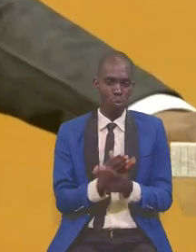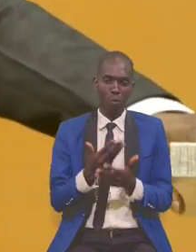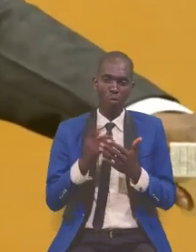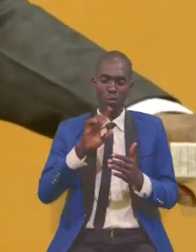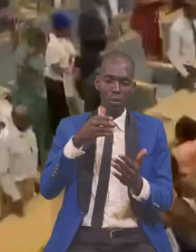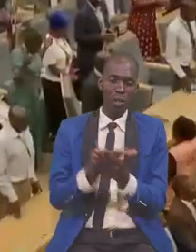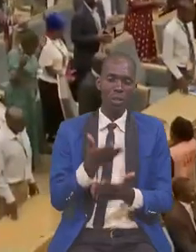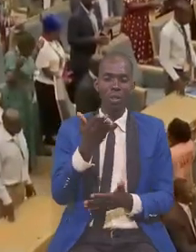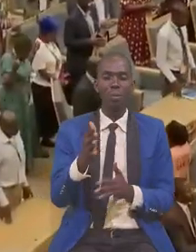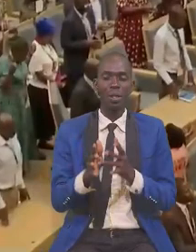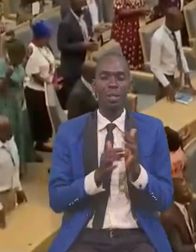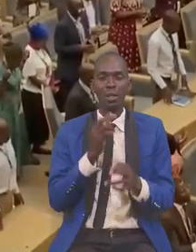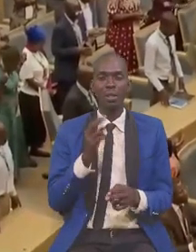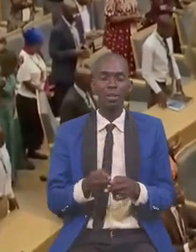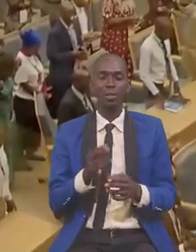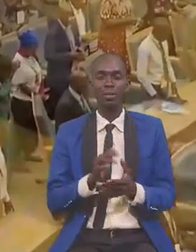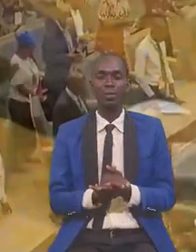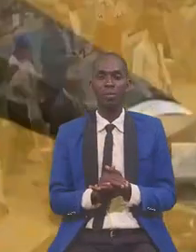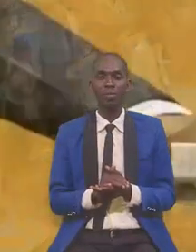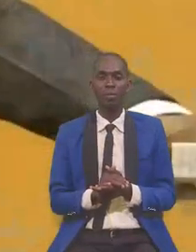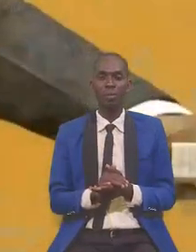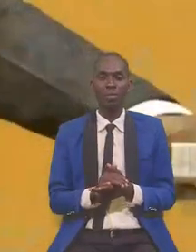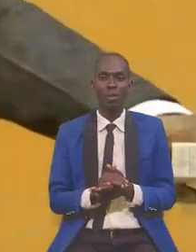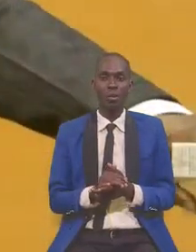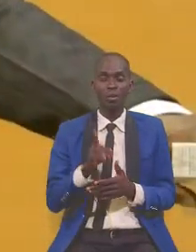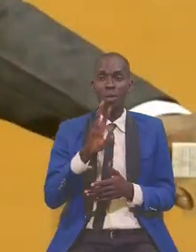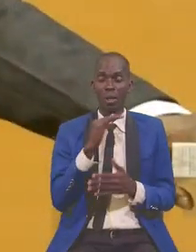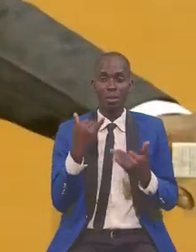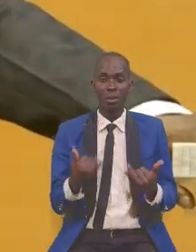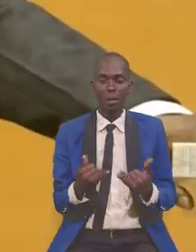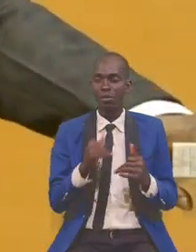there. You are now unstoppable.